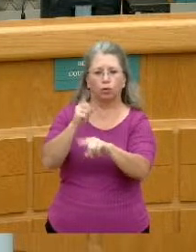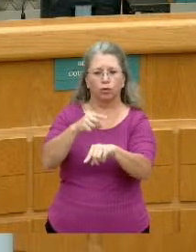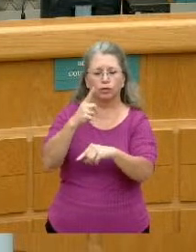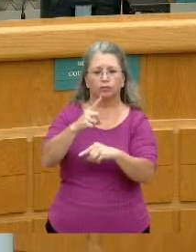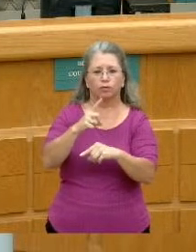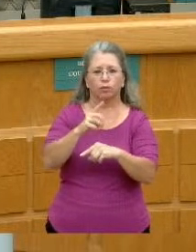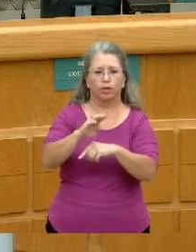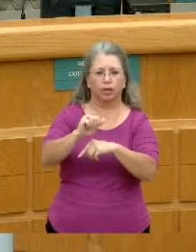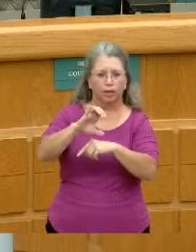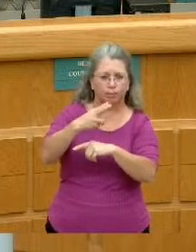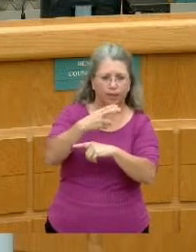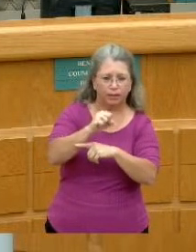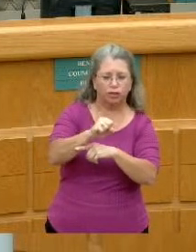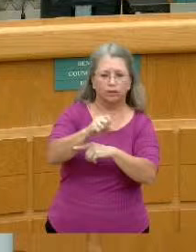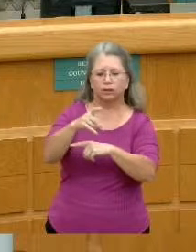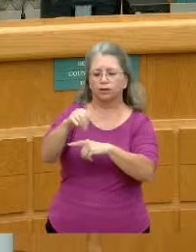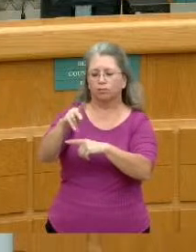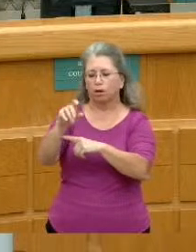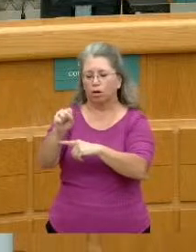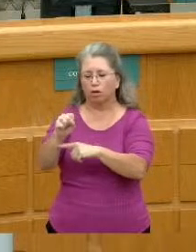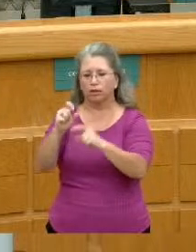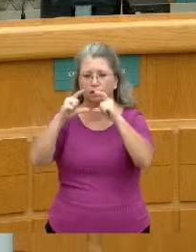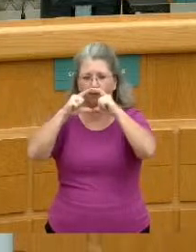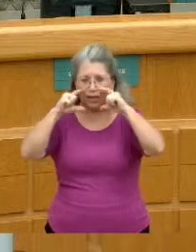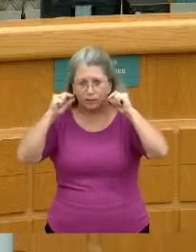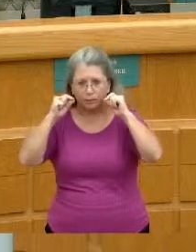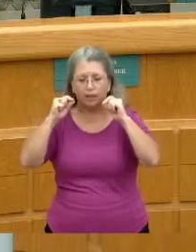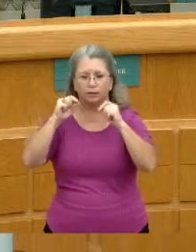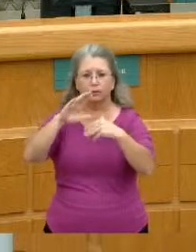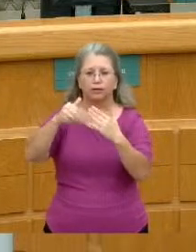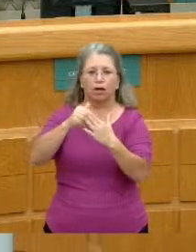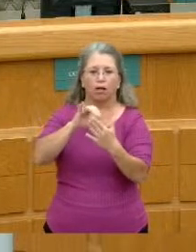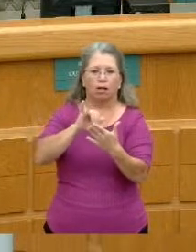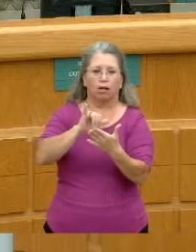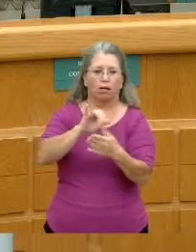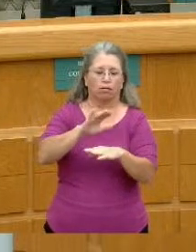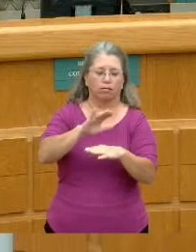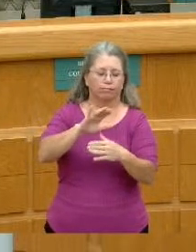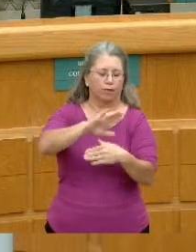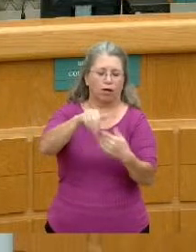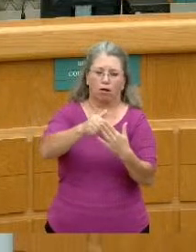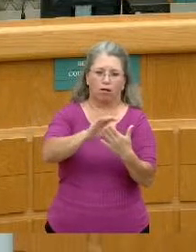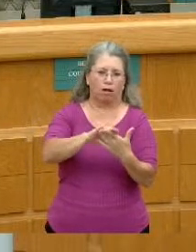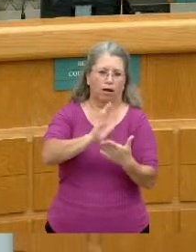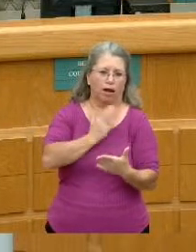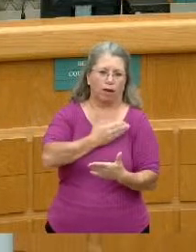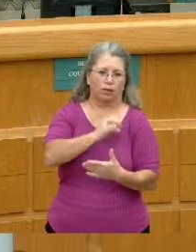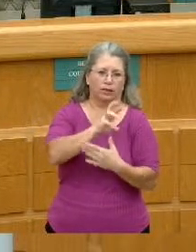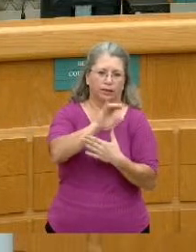face masks, and those are all on the city's website. So I just want to bring that to the community's attention.